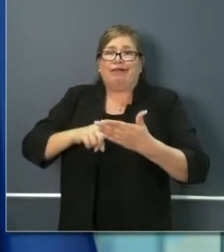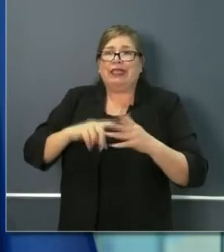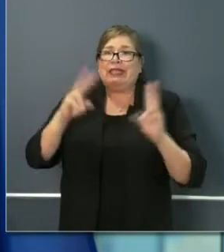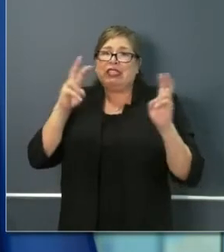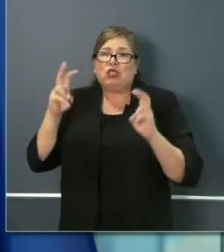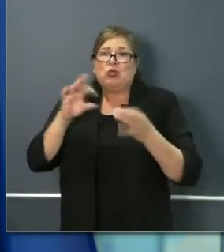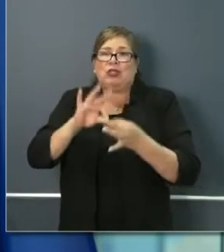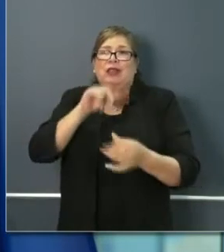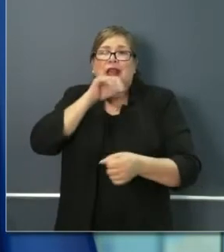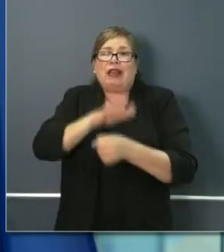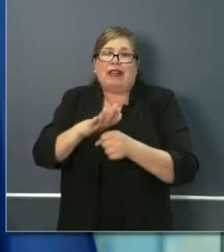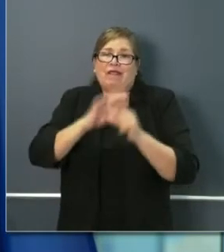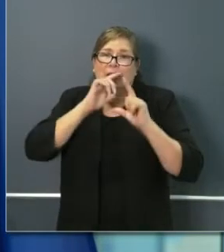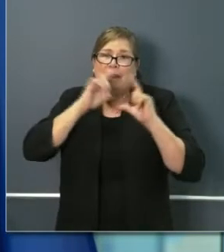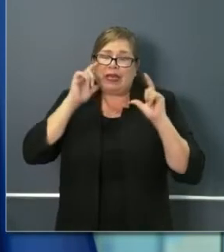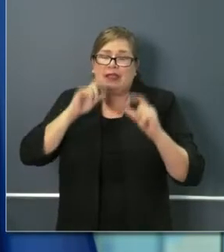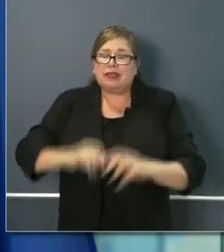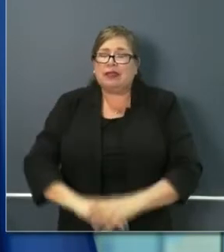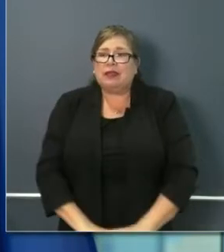Christine May-Duck, Wall Street Journal.